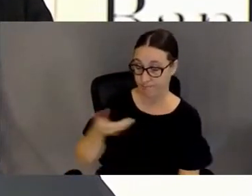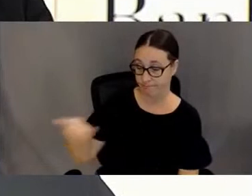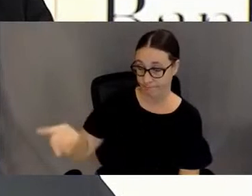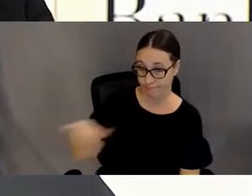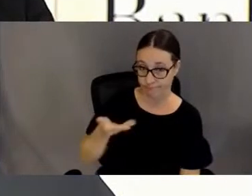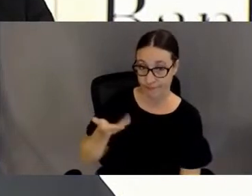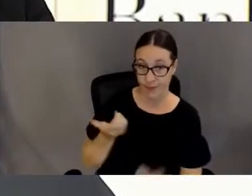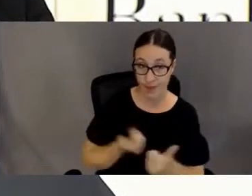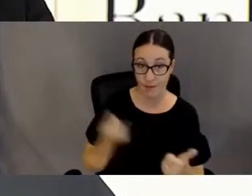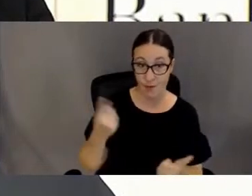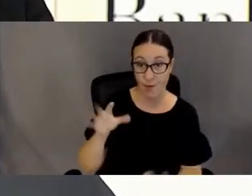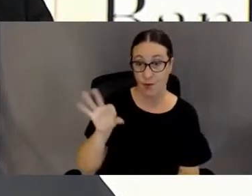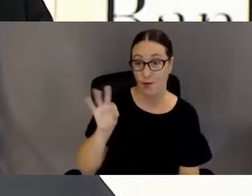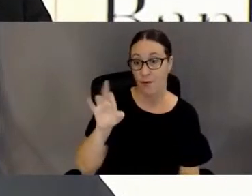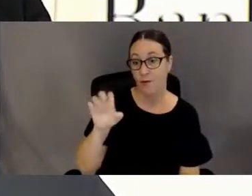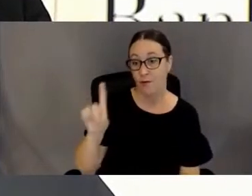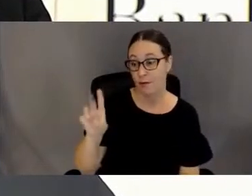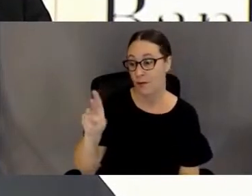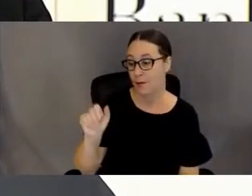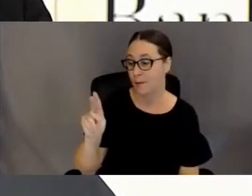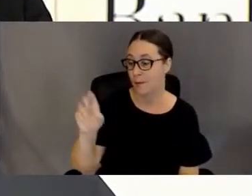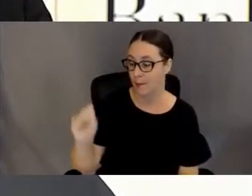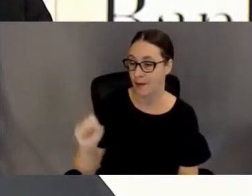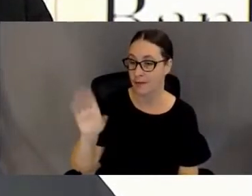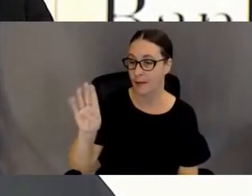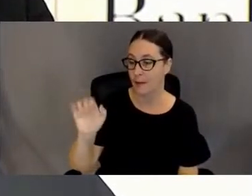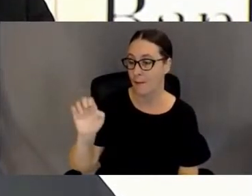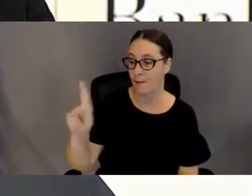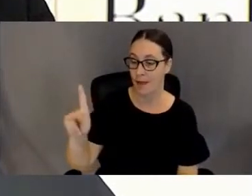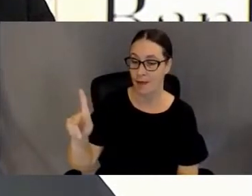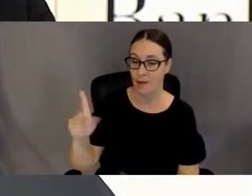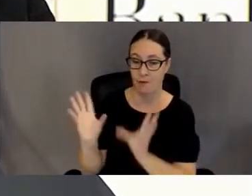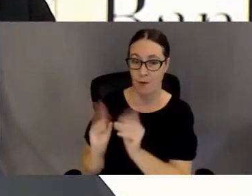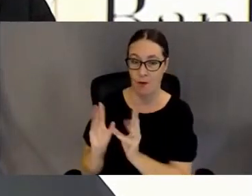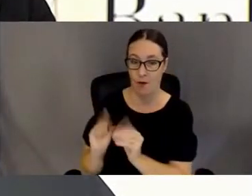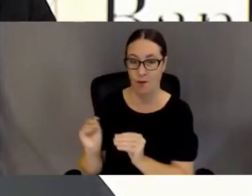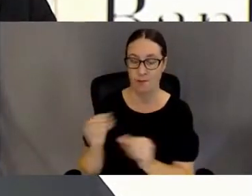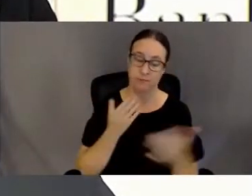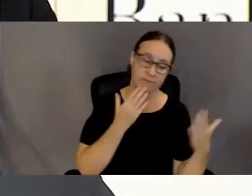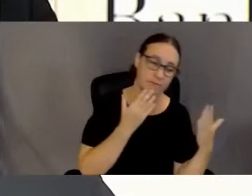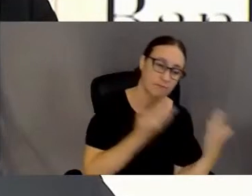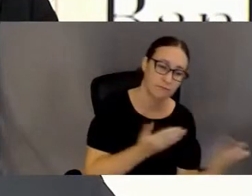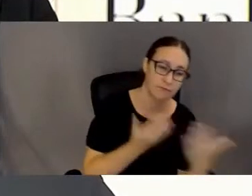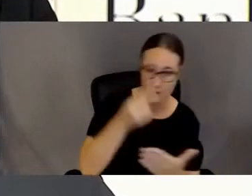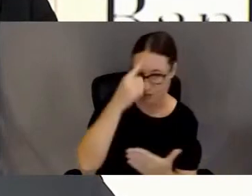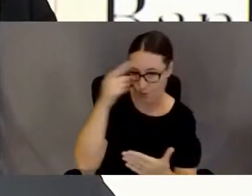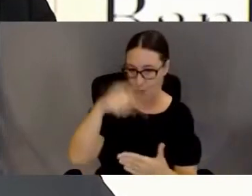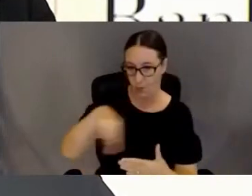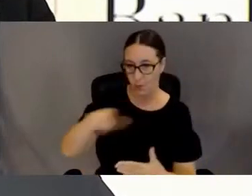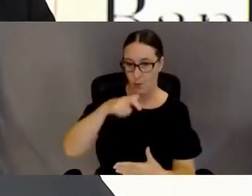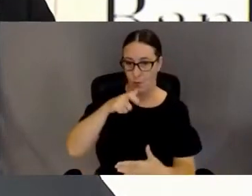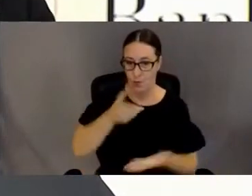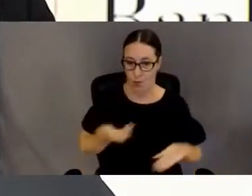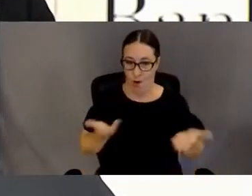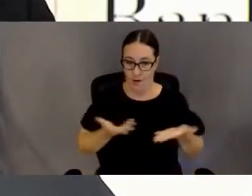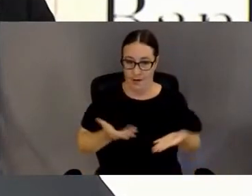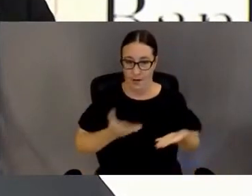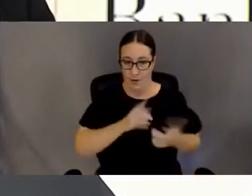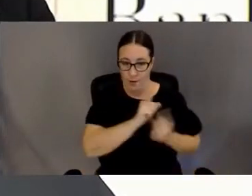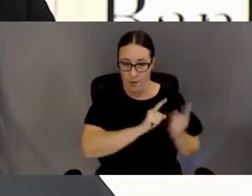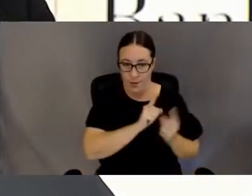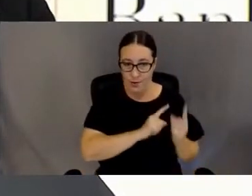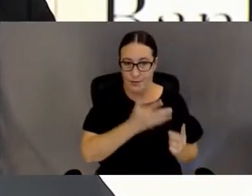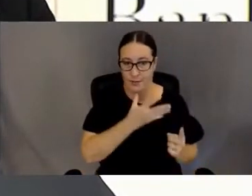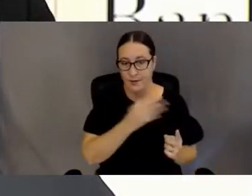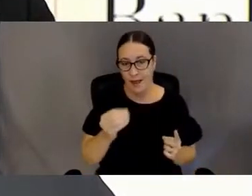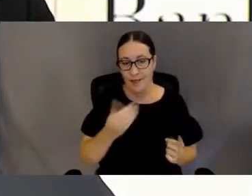to Freedman's Bank Forum. A tremendous thank you for all of you joining us in person, and a warm hello to all of you who